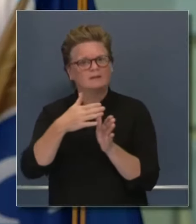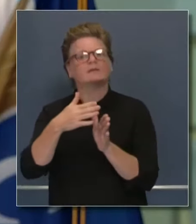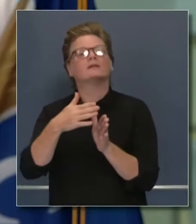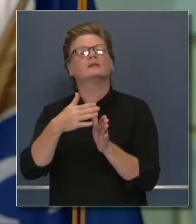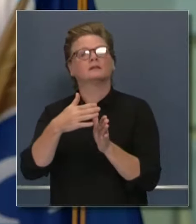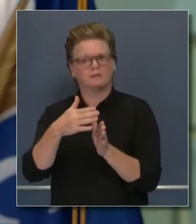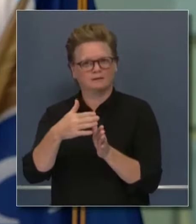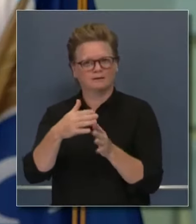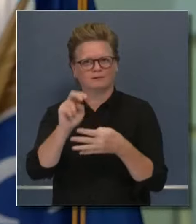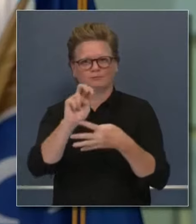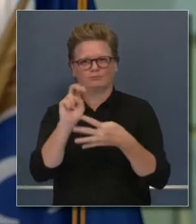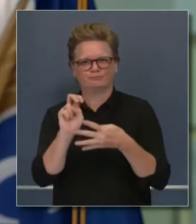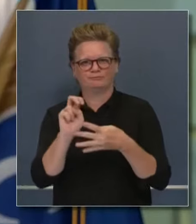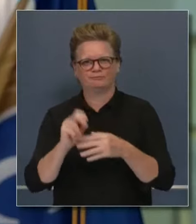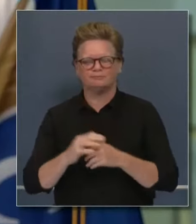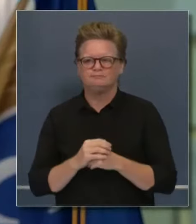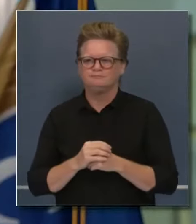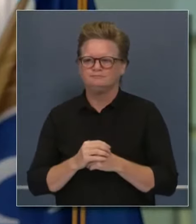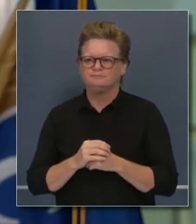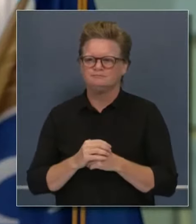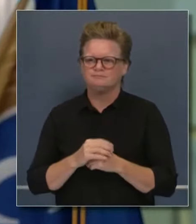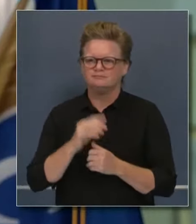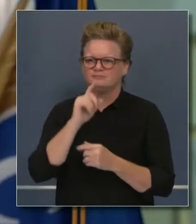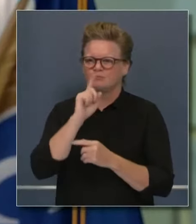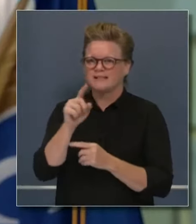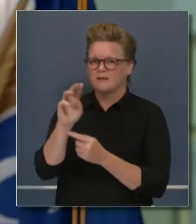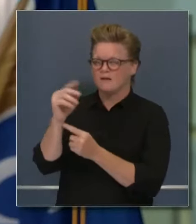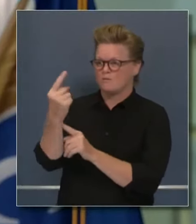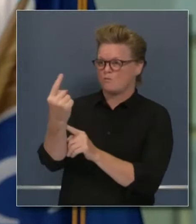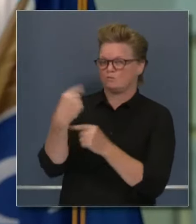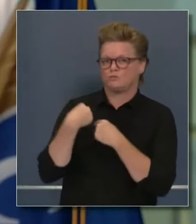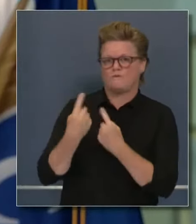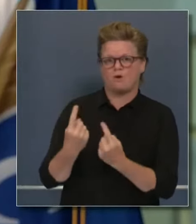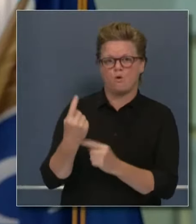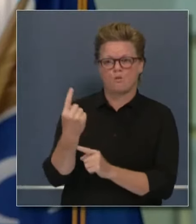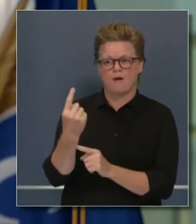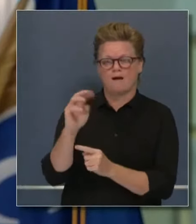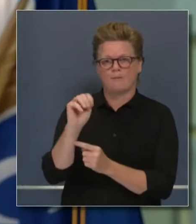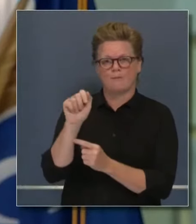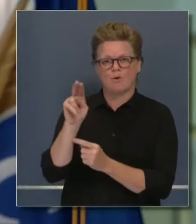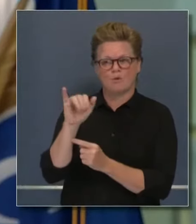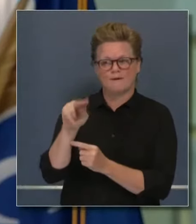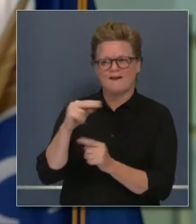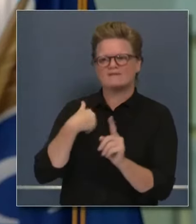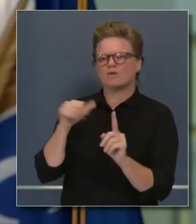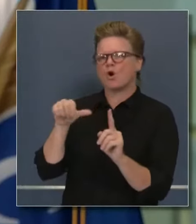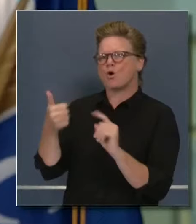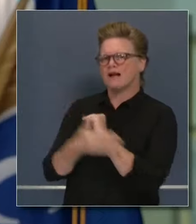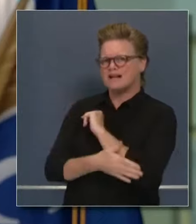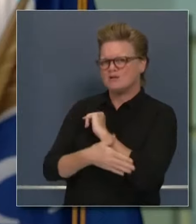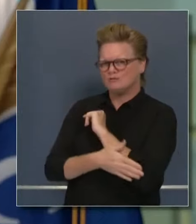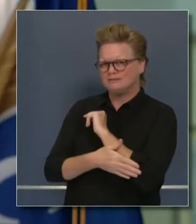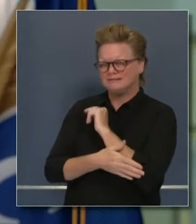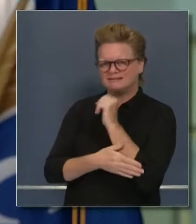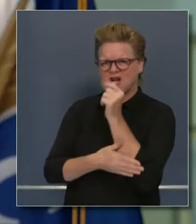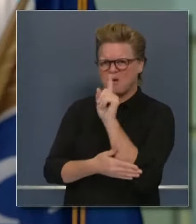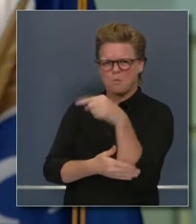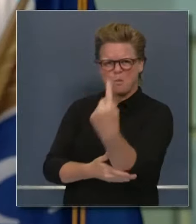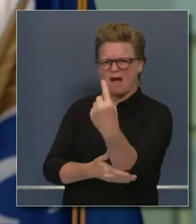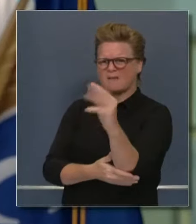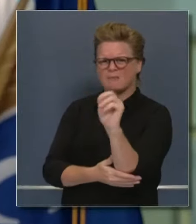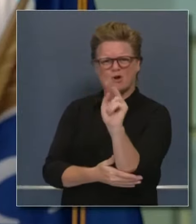We're having similar conversations, not exactly the same issues, with a couple of other counties, at least one other county,